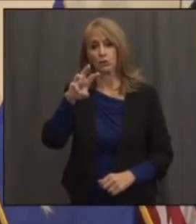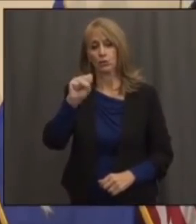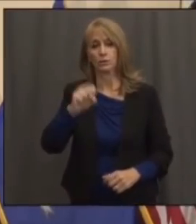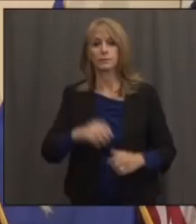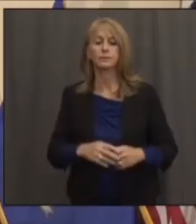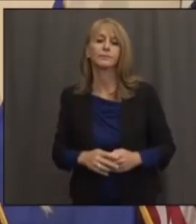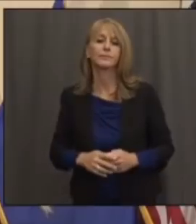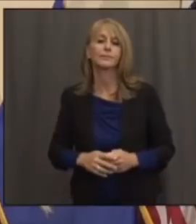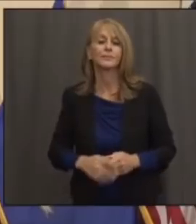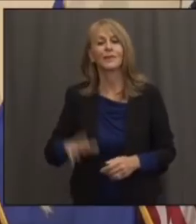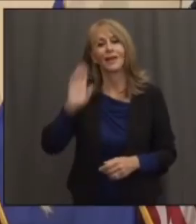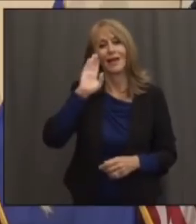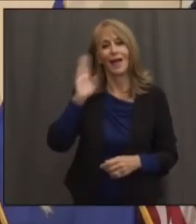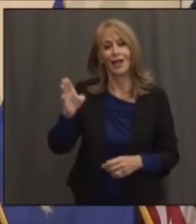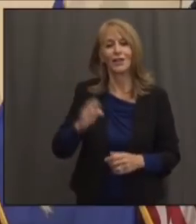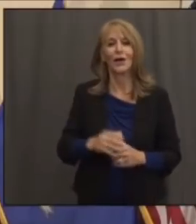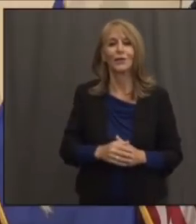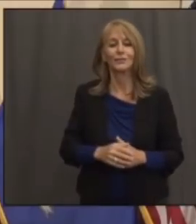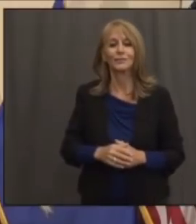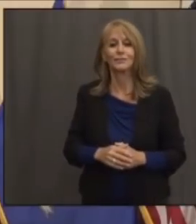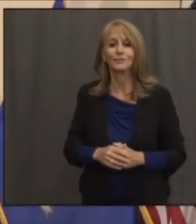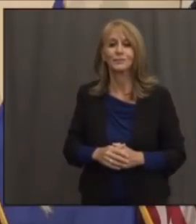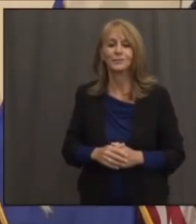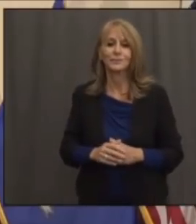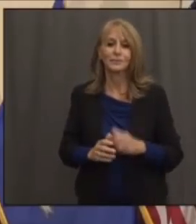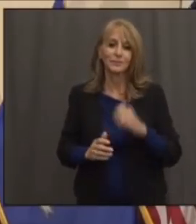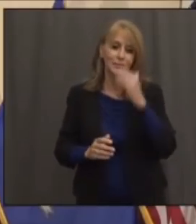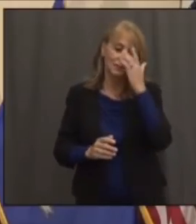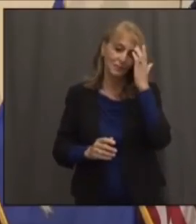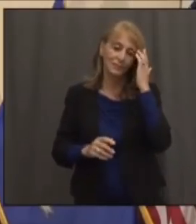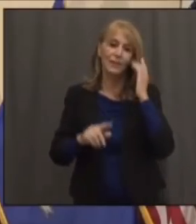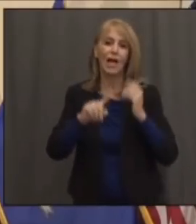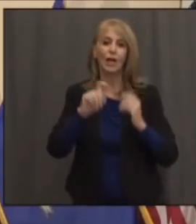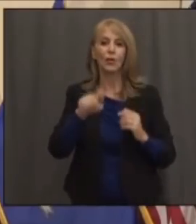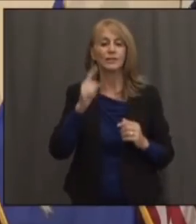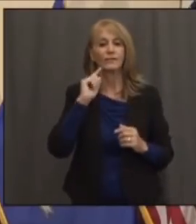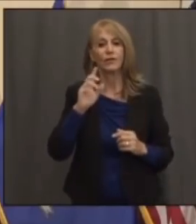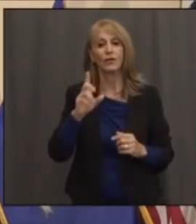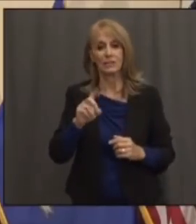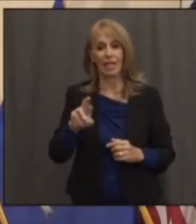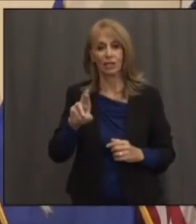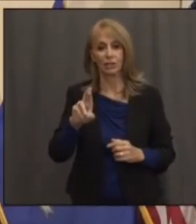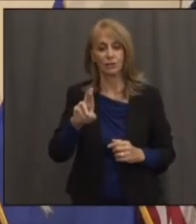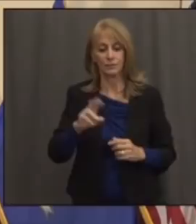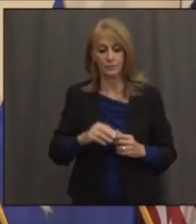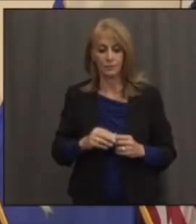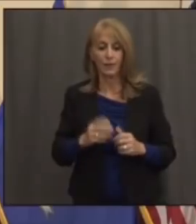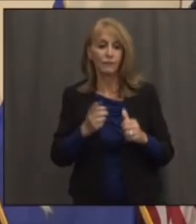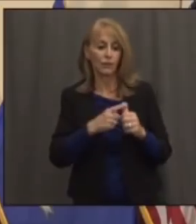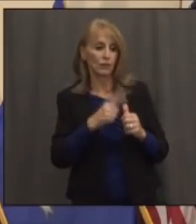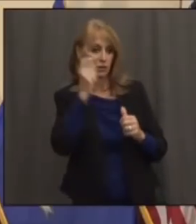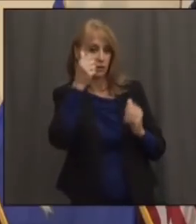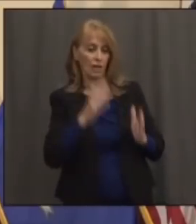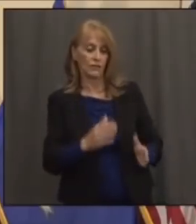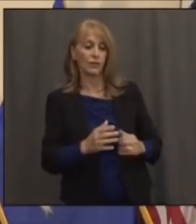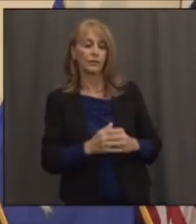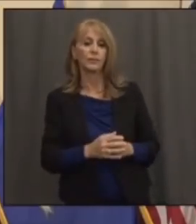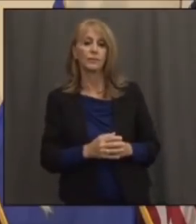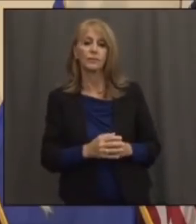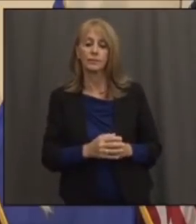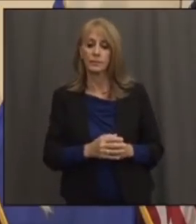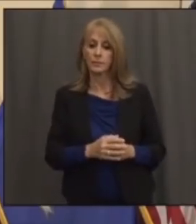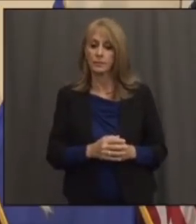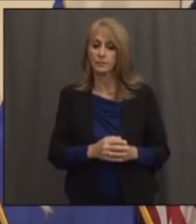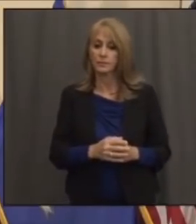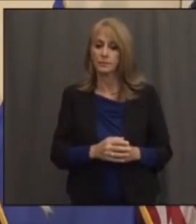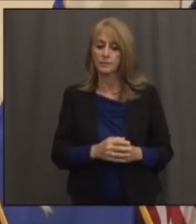Hi, everyone. Catherine Loy with NBC Connecticut. I do have a question for Dr. Gottlieb, but I'll start with the governor. You've asked others to reflect on the